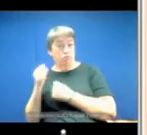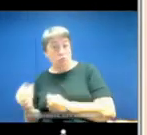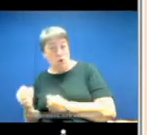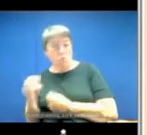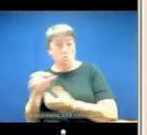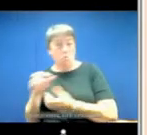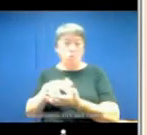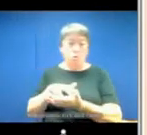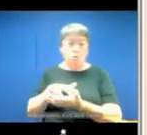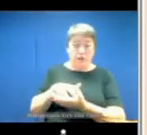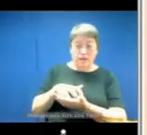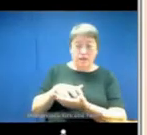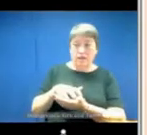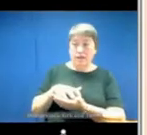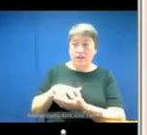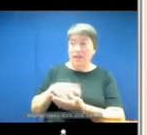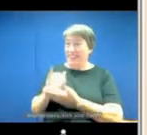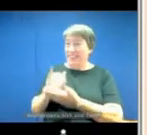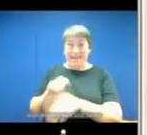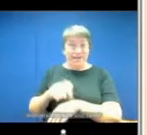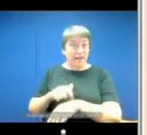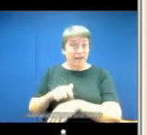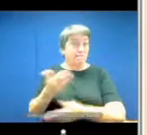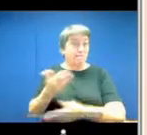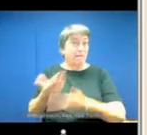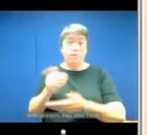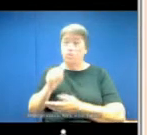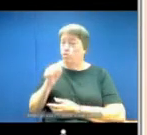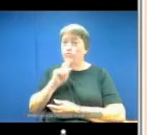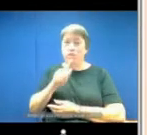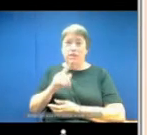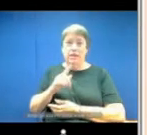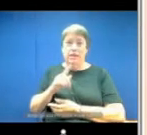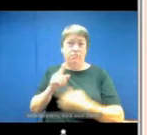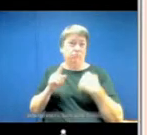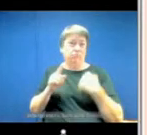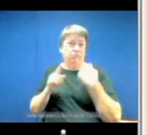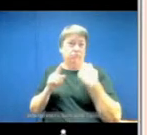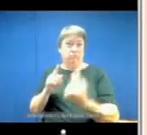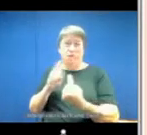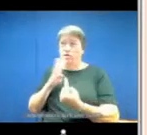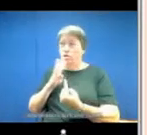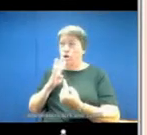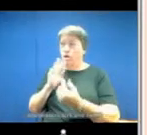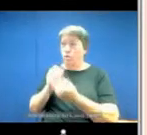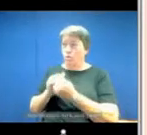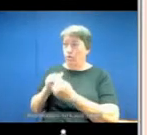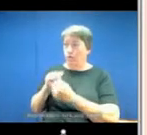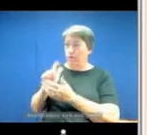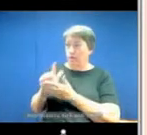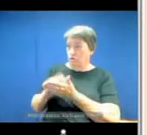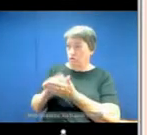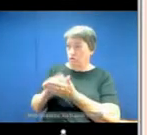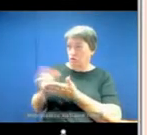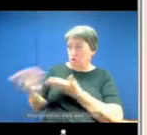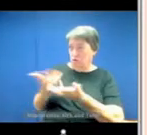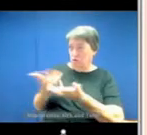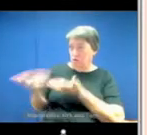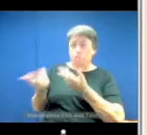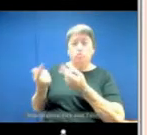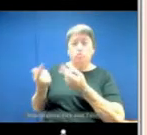have had much conversation with the other attorney, so you're opening lines of communication and kind of developing a rapport.